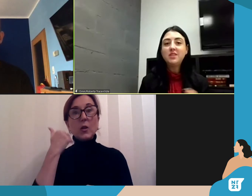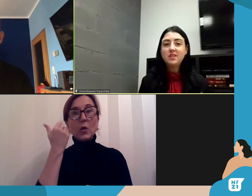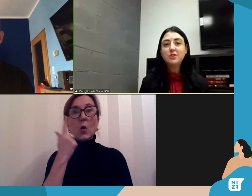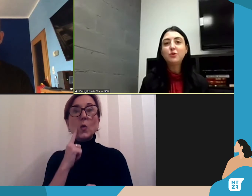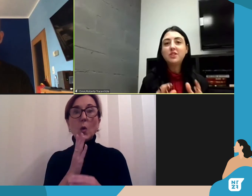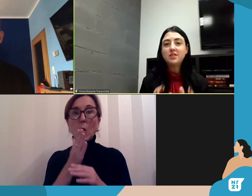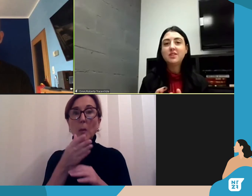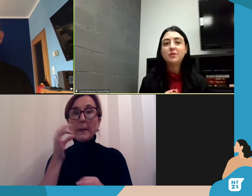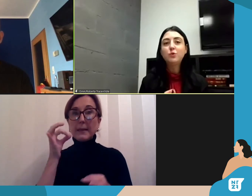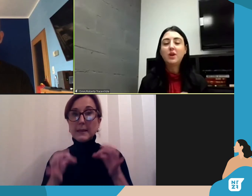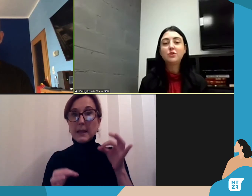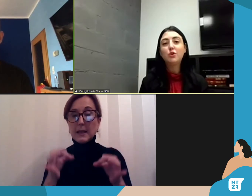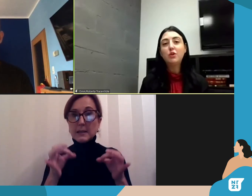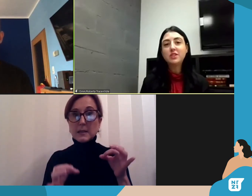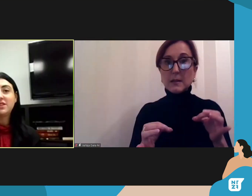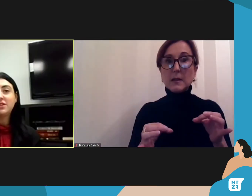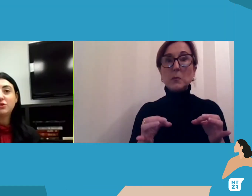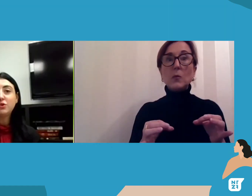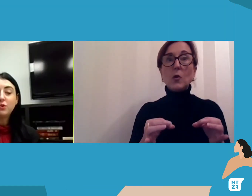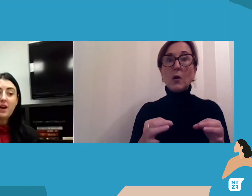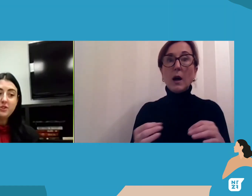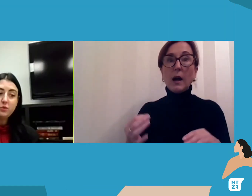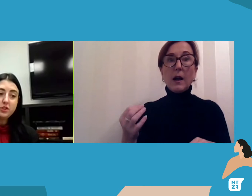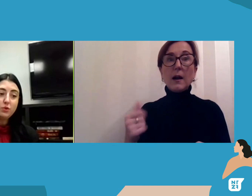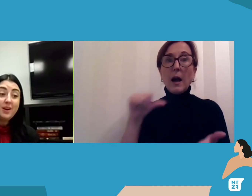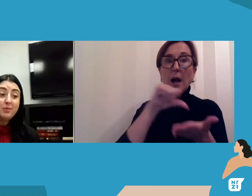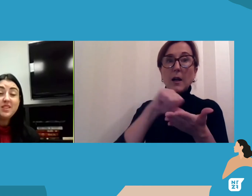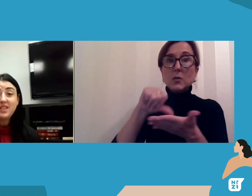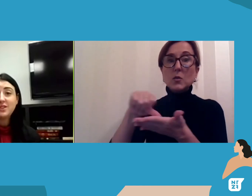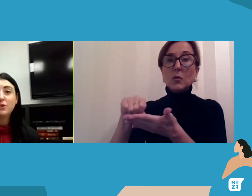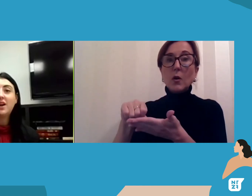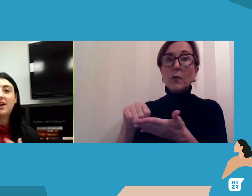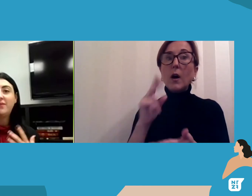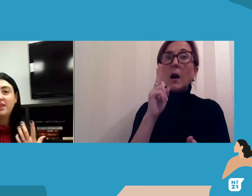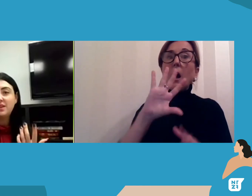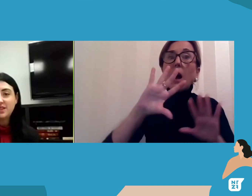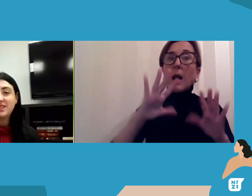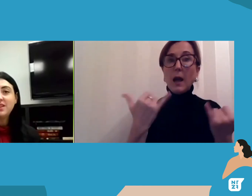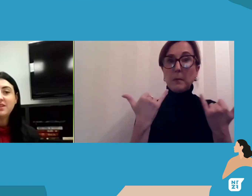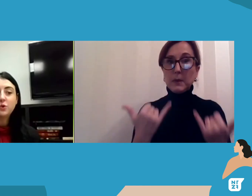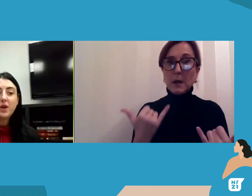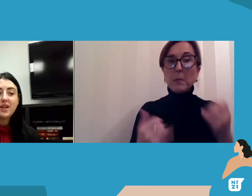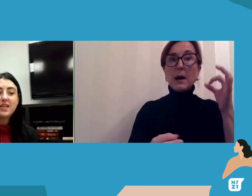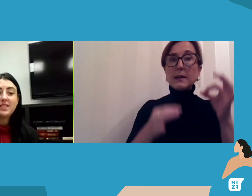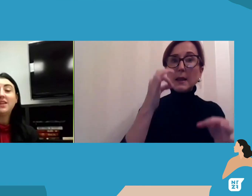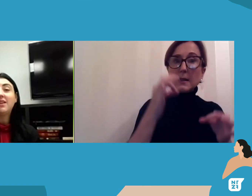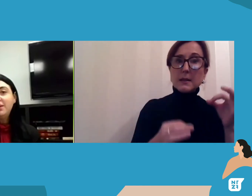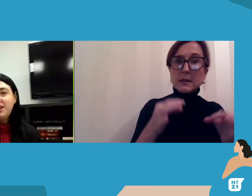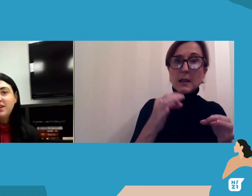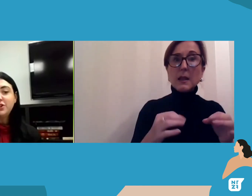Beizaras. Now, I'd like to ask our law enforcement